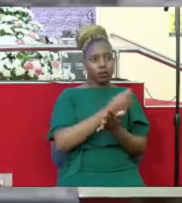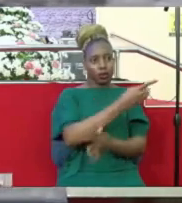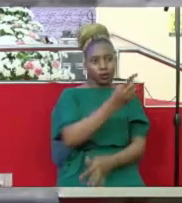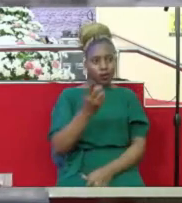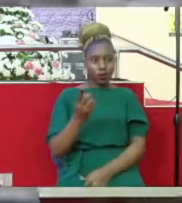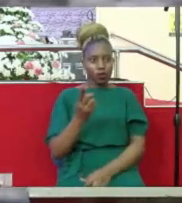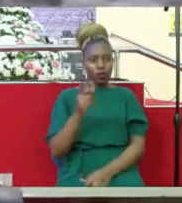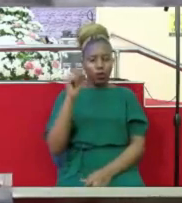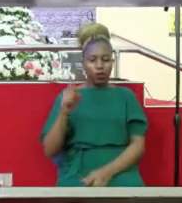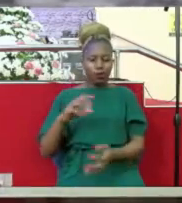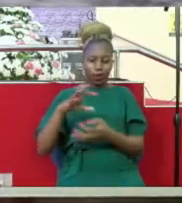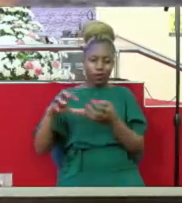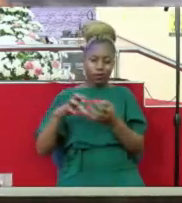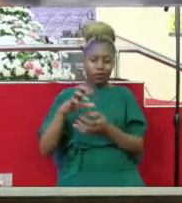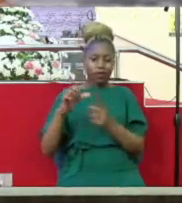faith.